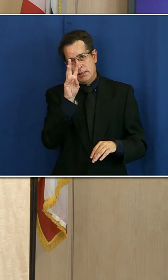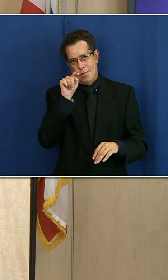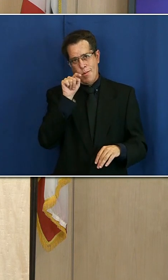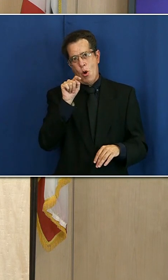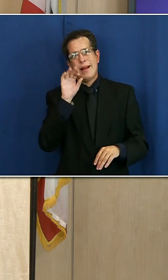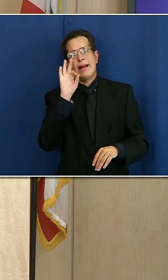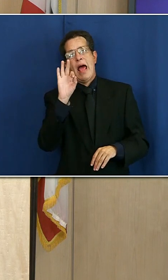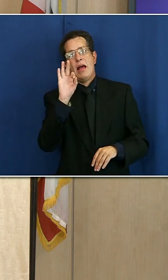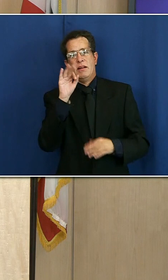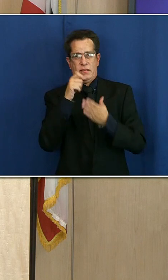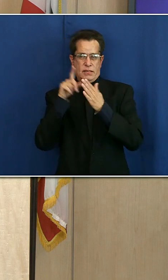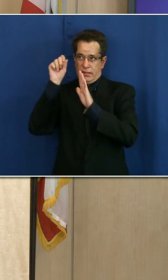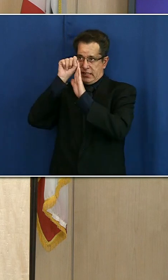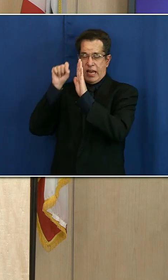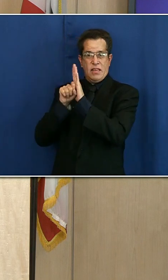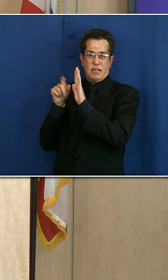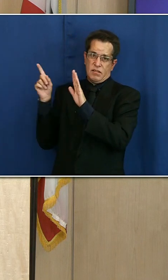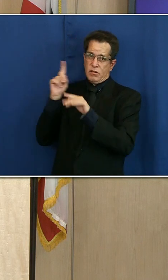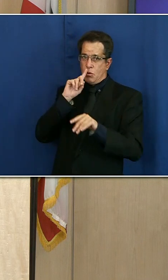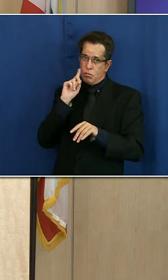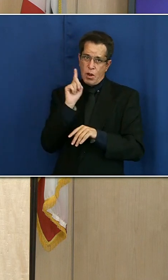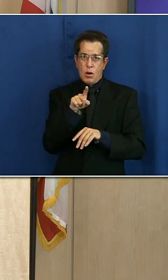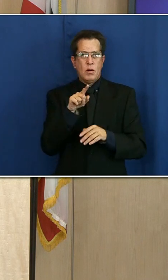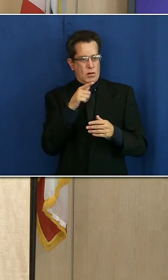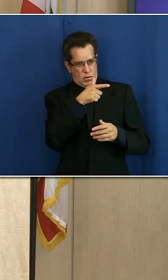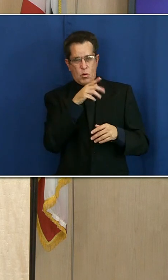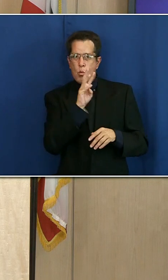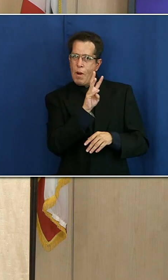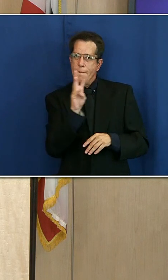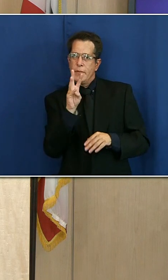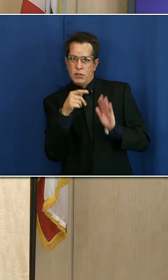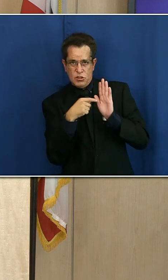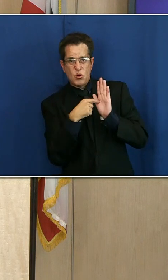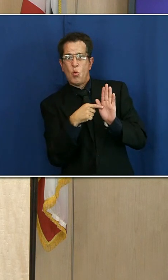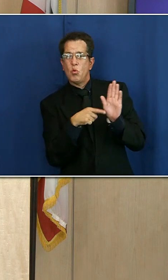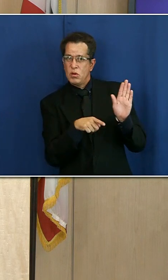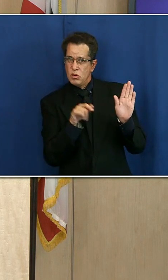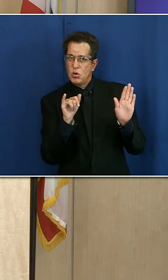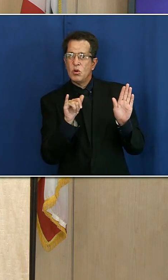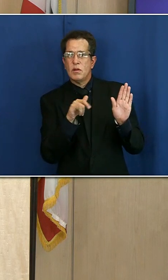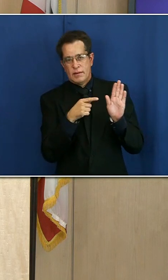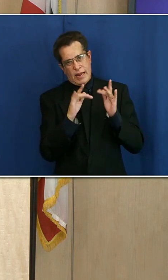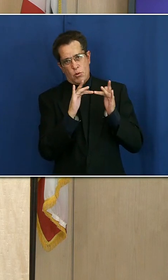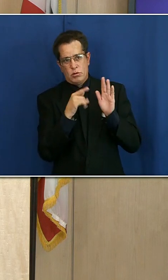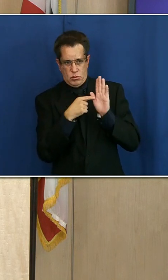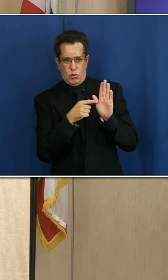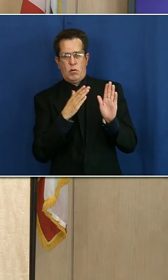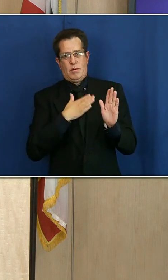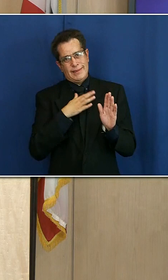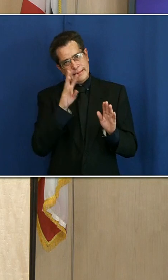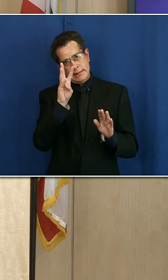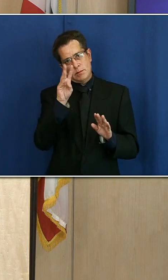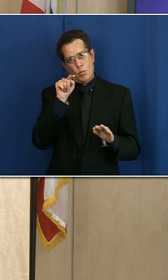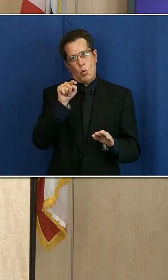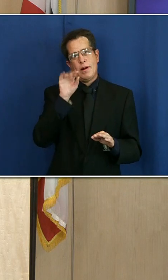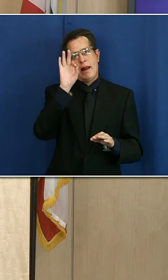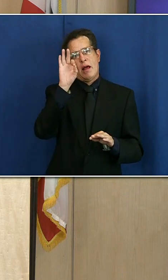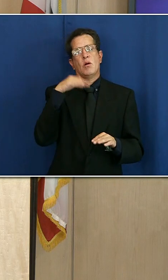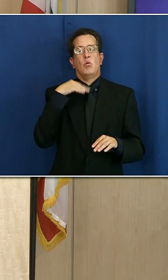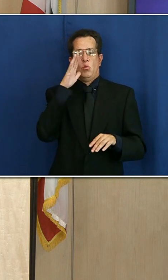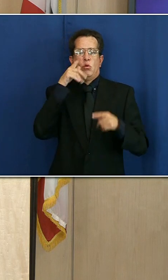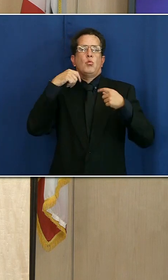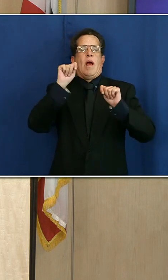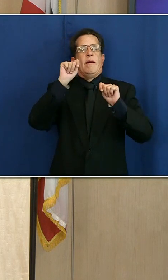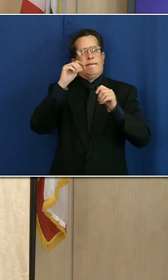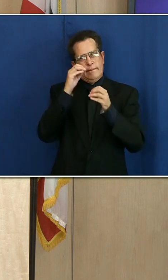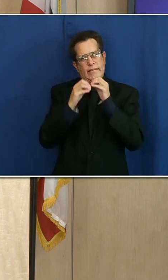is accepting. That's what's on the web page and on the website. And we are working on this to try to get it resolved over the next